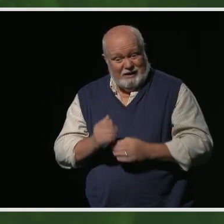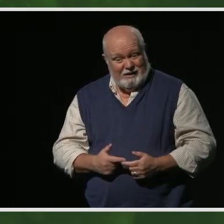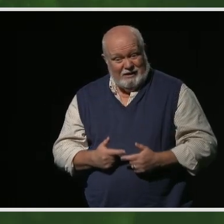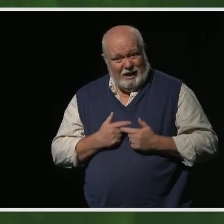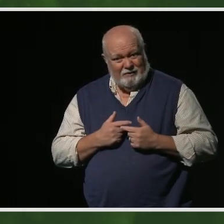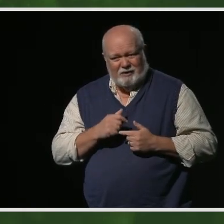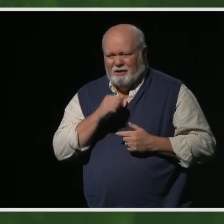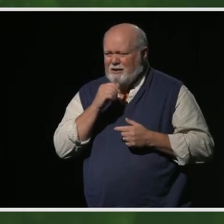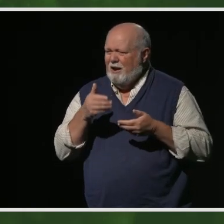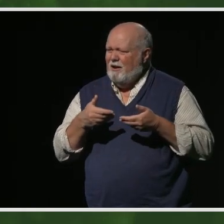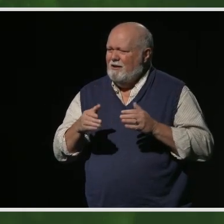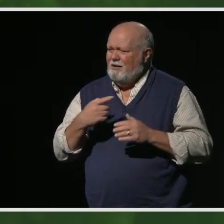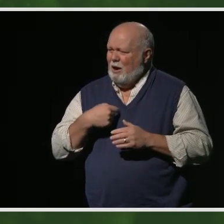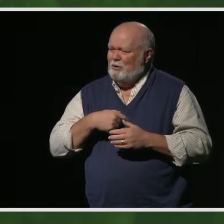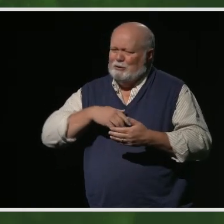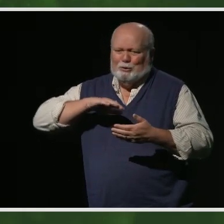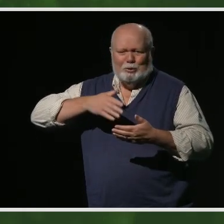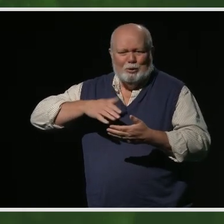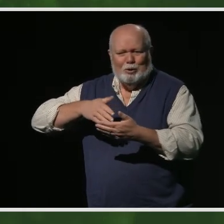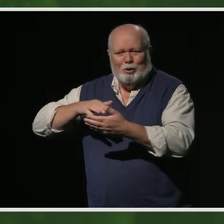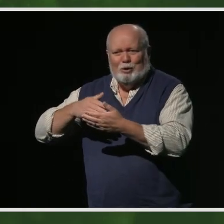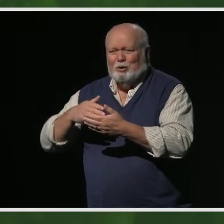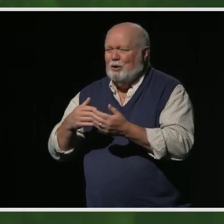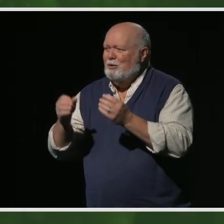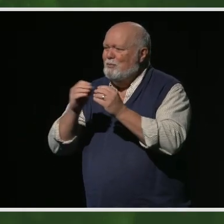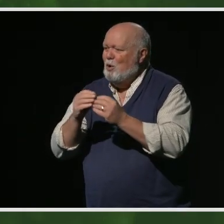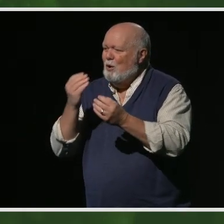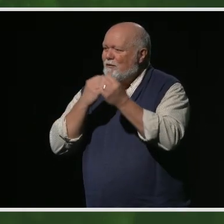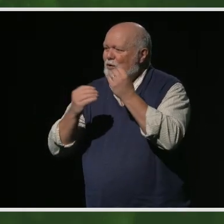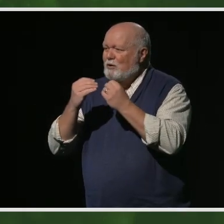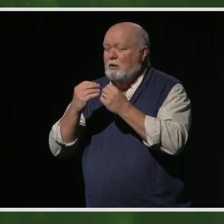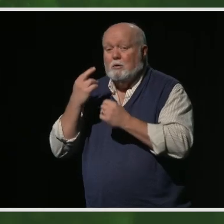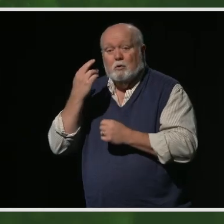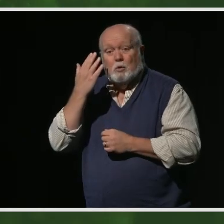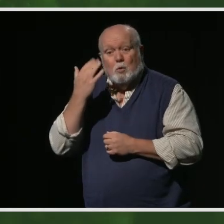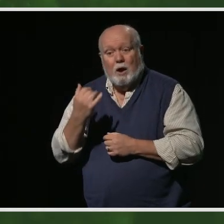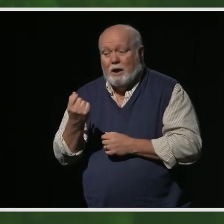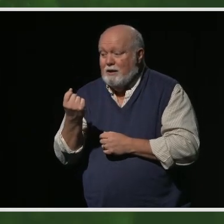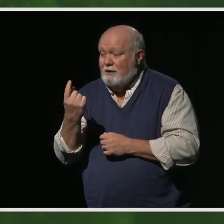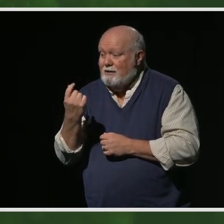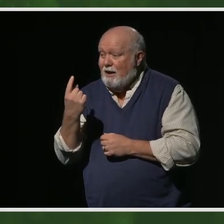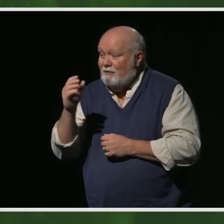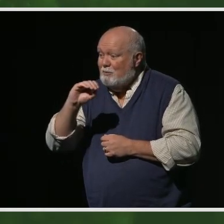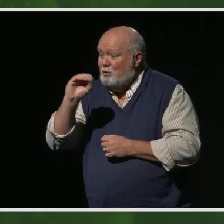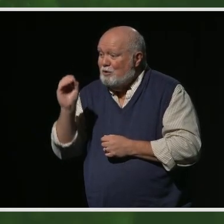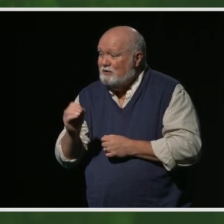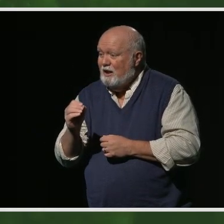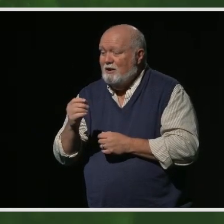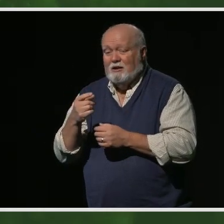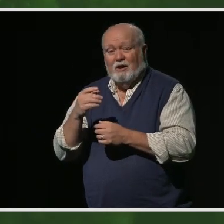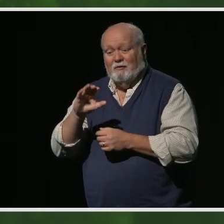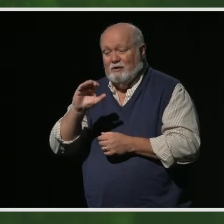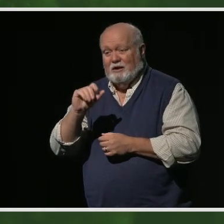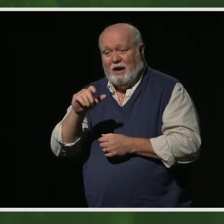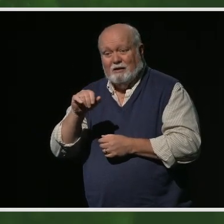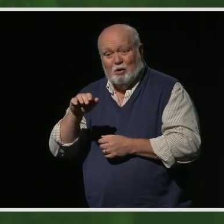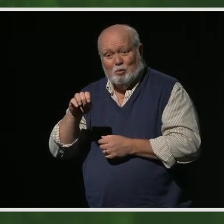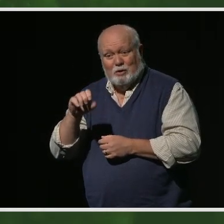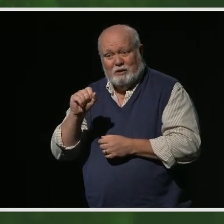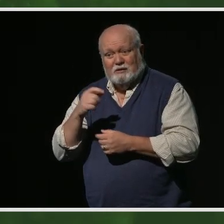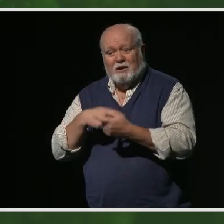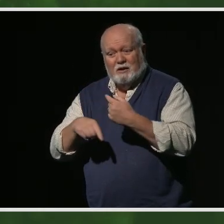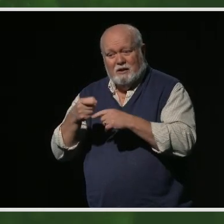from scratch. This is why only 11% of the calories we consume in the US comes from